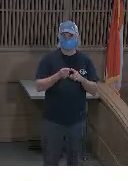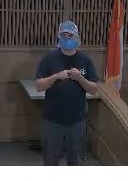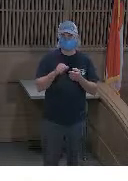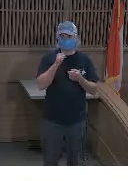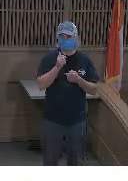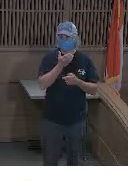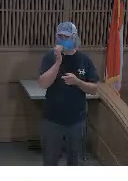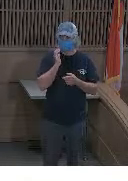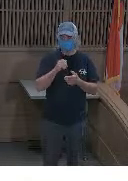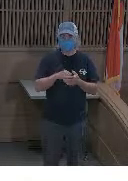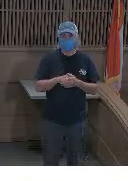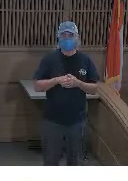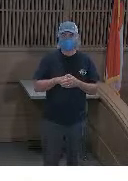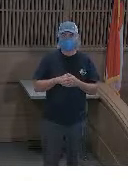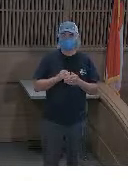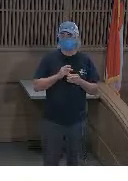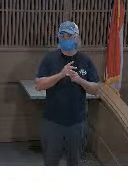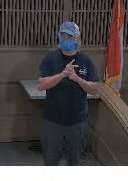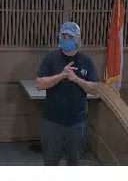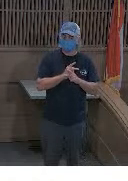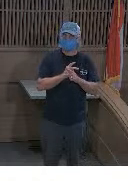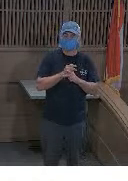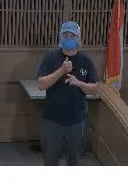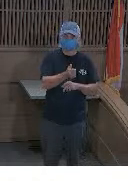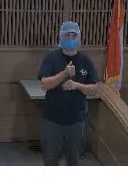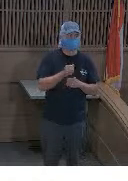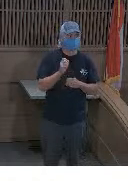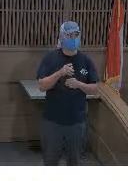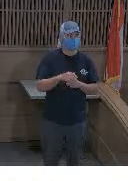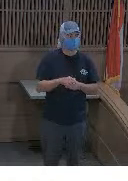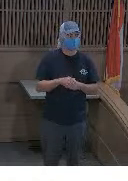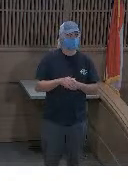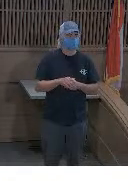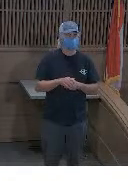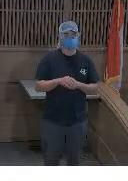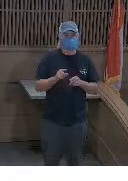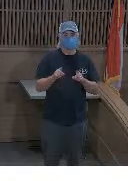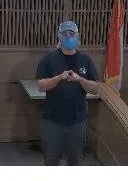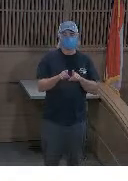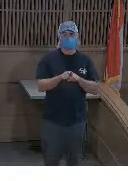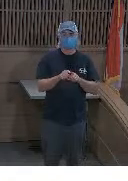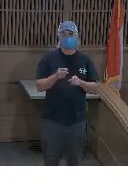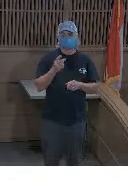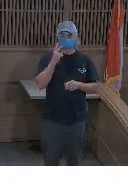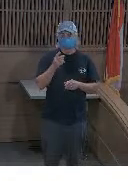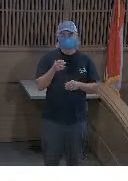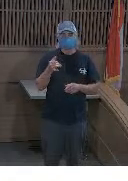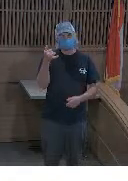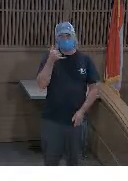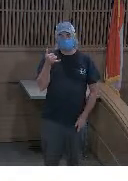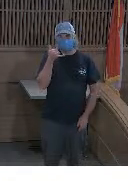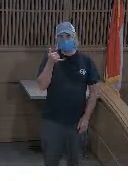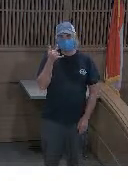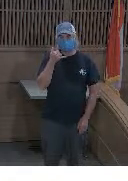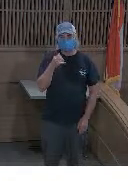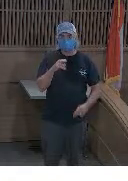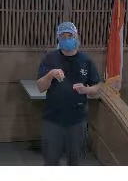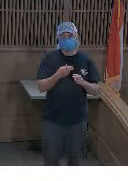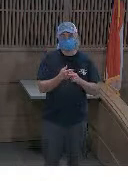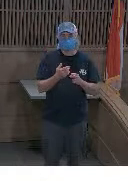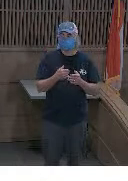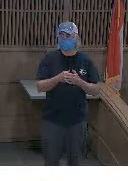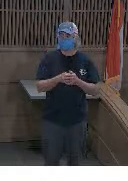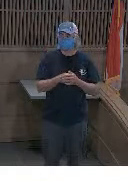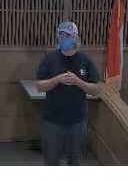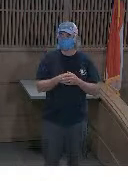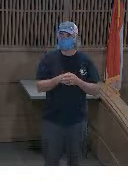your mask. Protect yourself. Also, I've been getting numerous of phone calls for us, the funeral